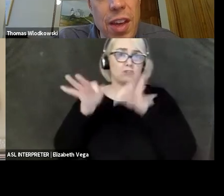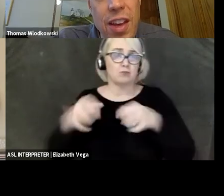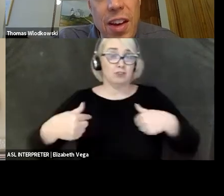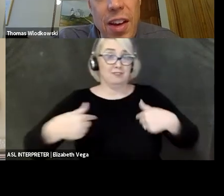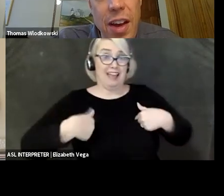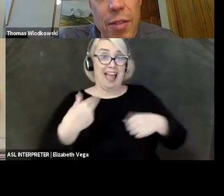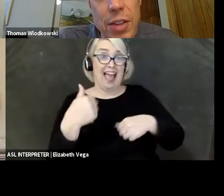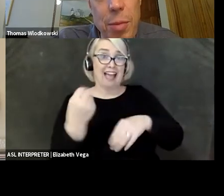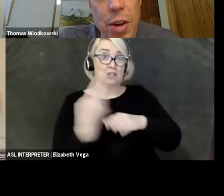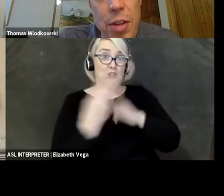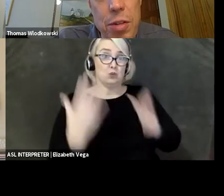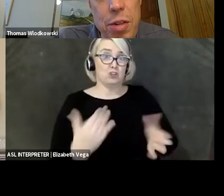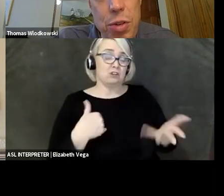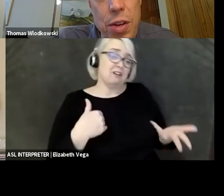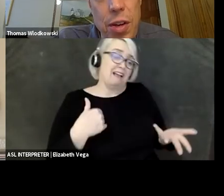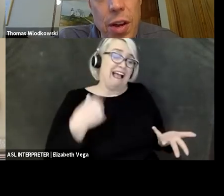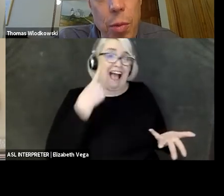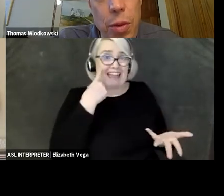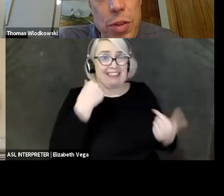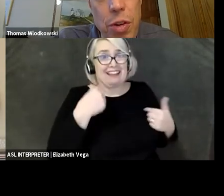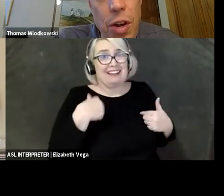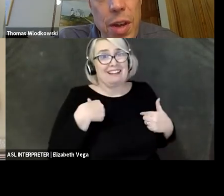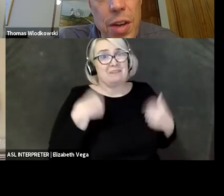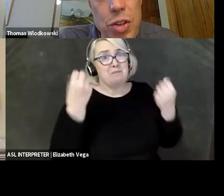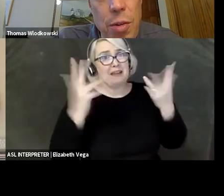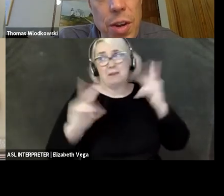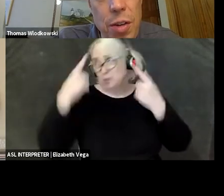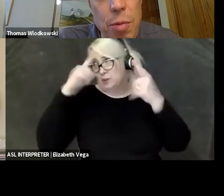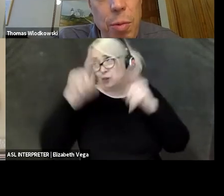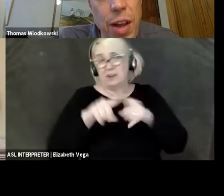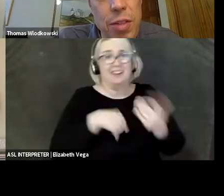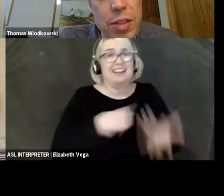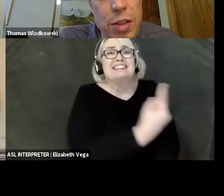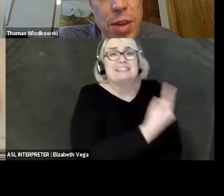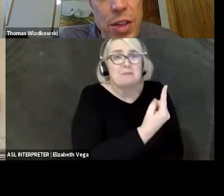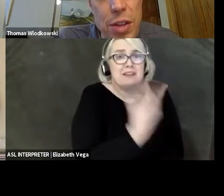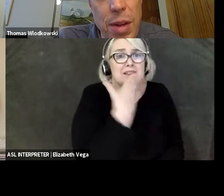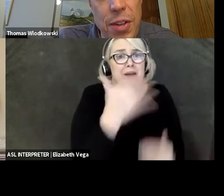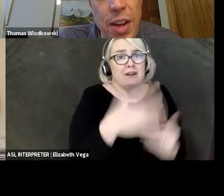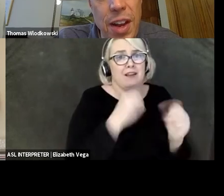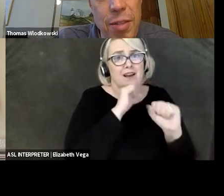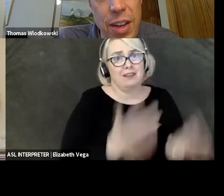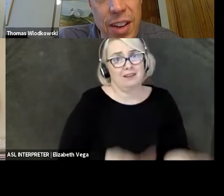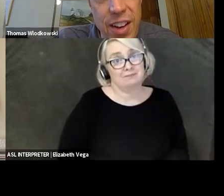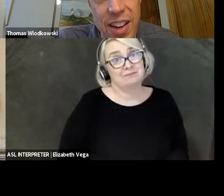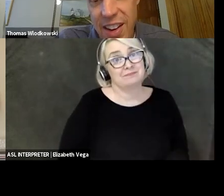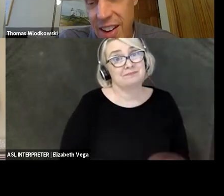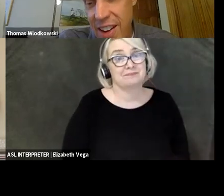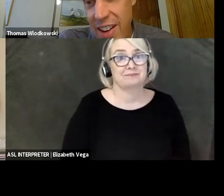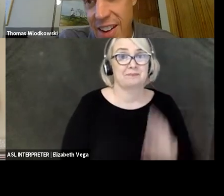say having some audio description, whether it's automated, generated, text-to-speech, is better than not having